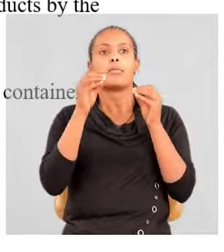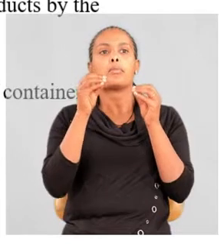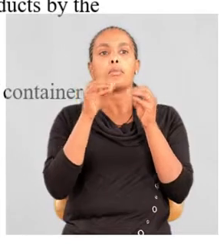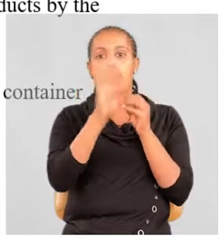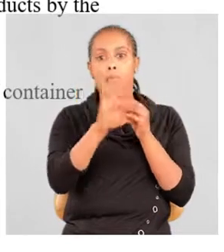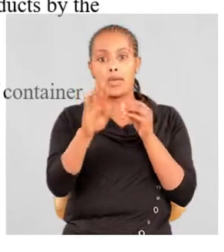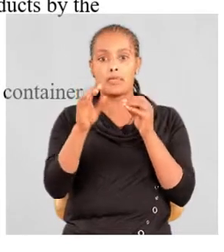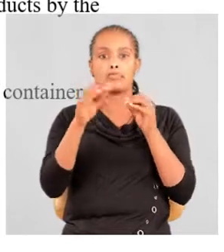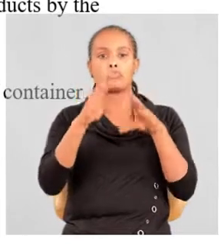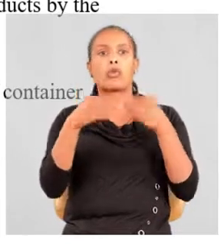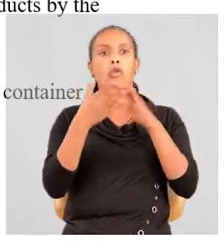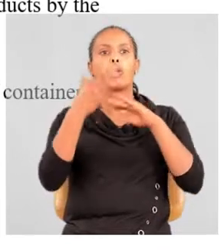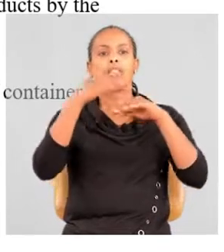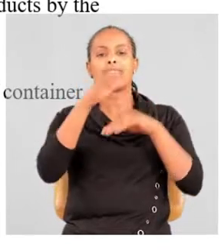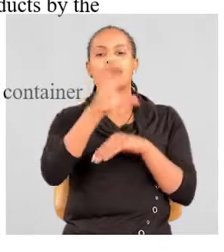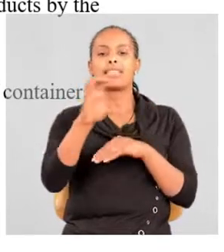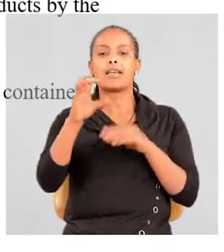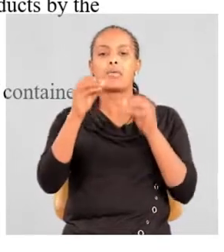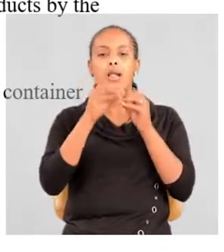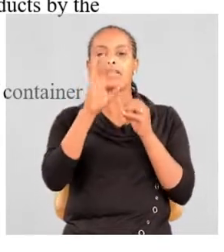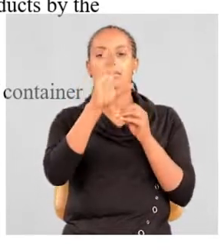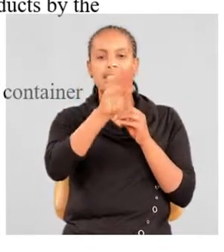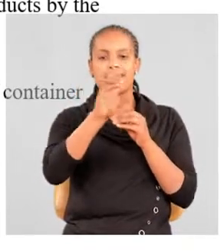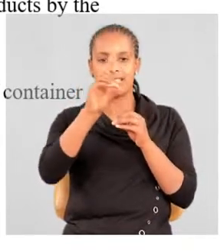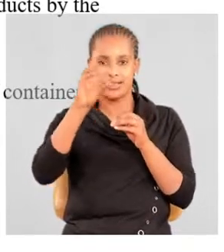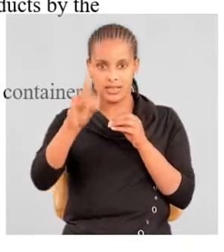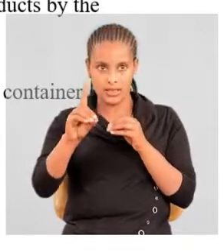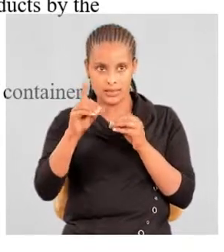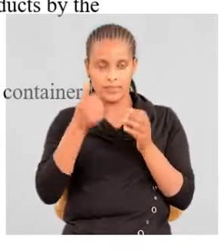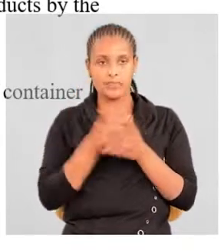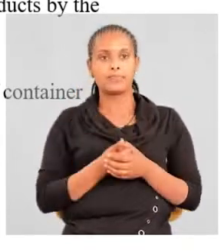with C plus D.